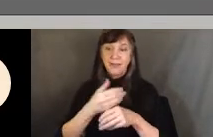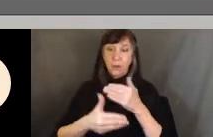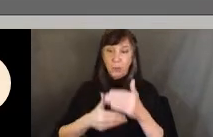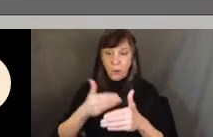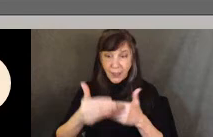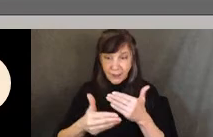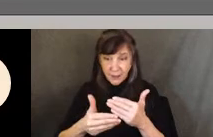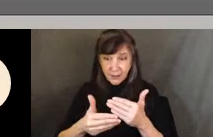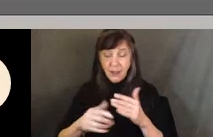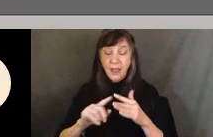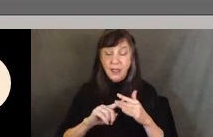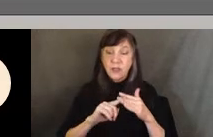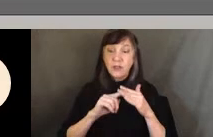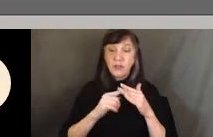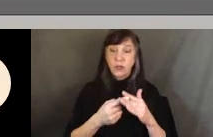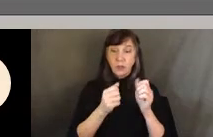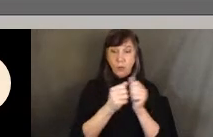with